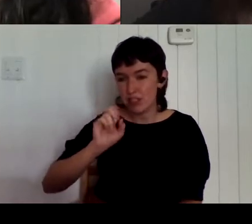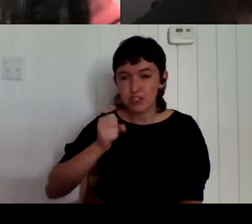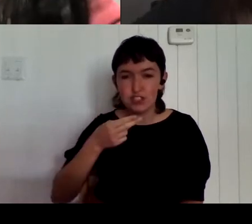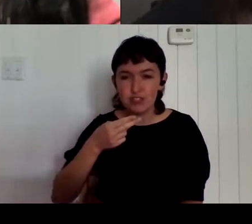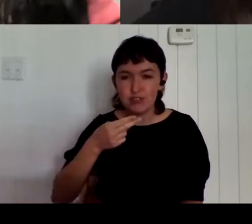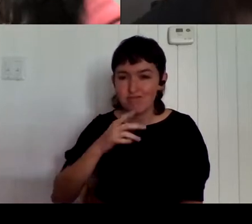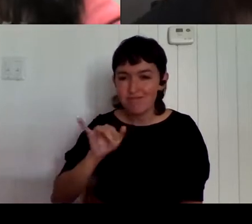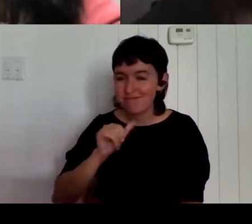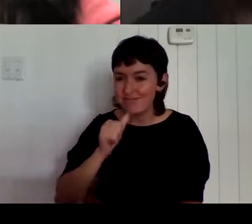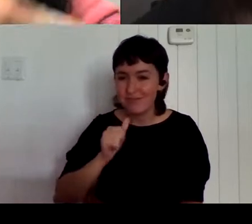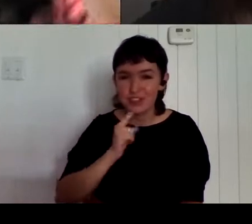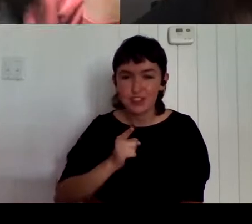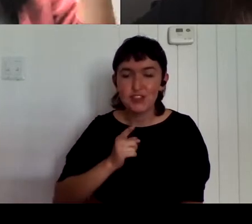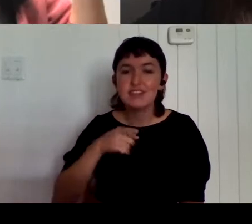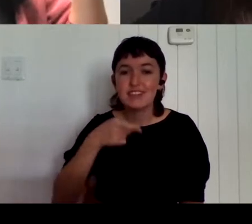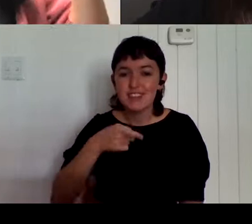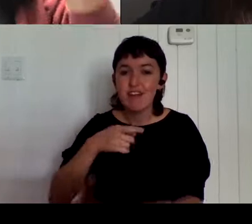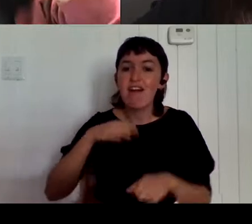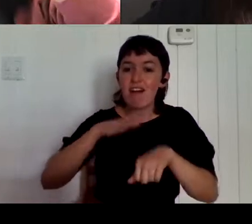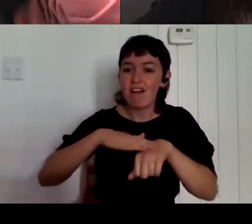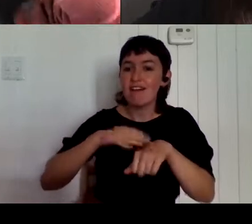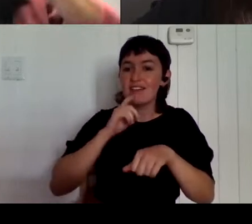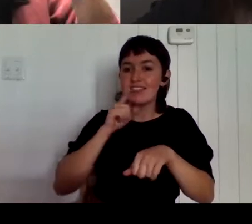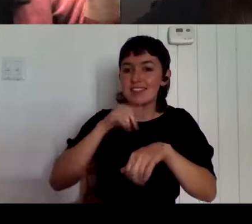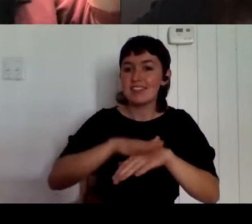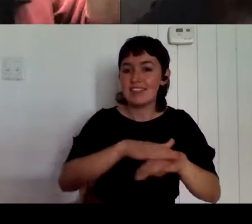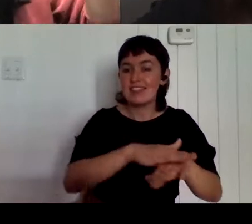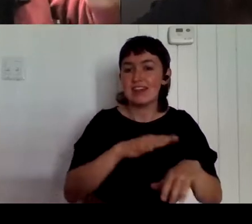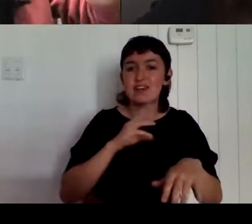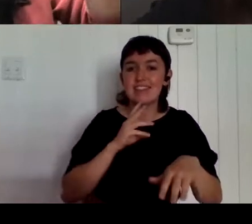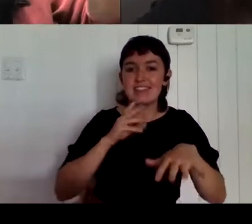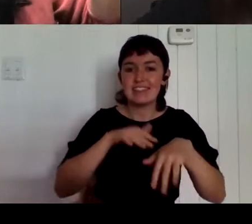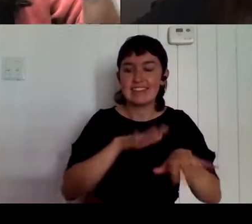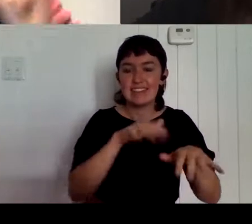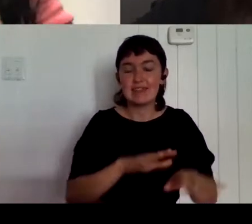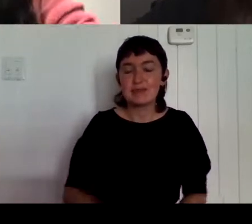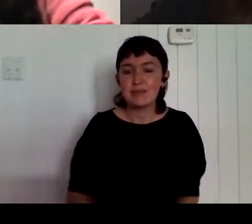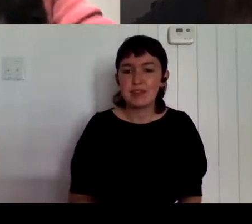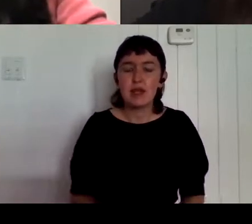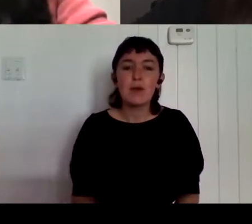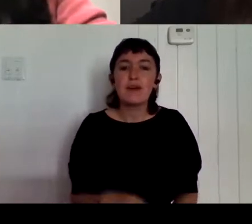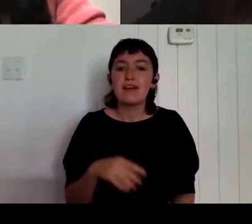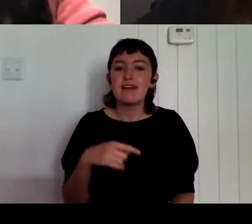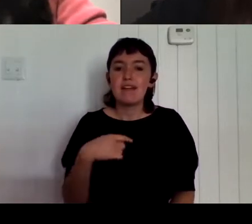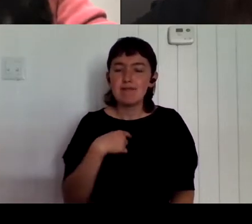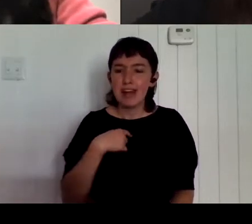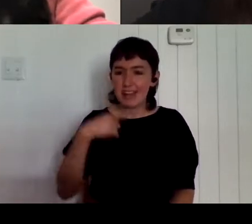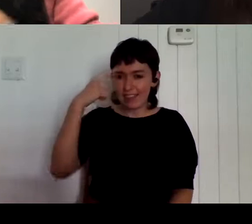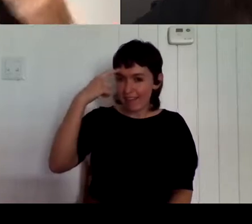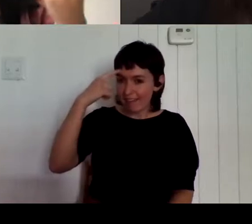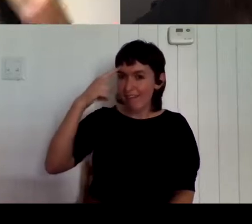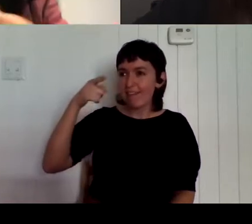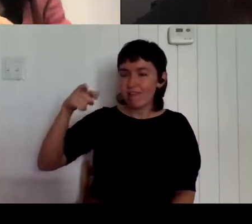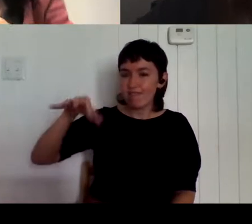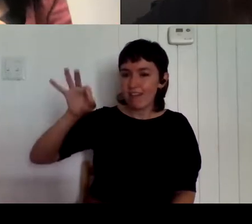these jellyfish are found in the Mediterranean. should be able to find them in the Atlantic closer on like New England area. And I've not been able to do that, but